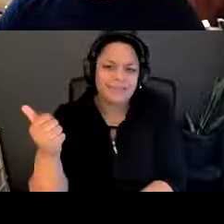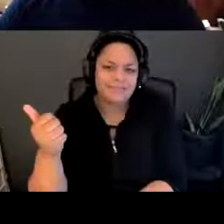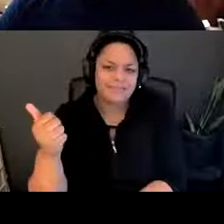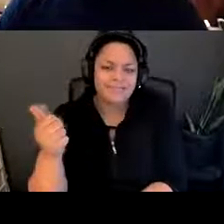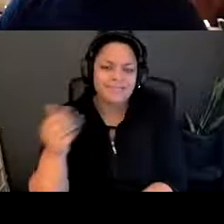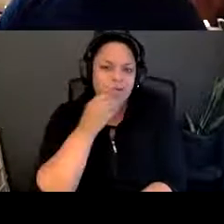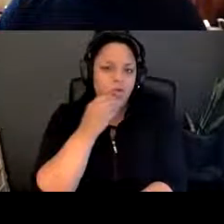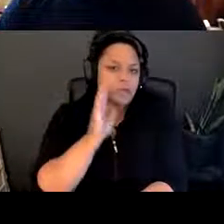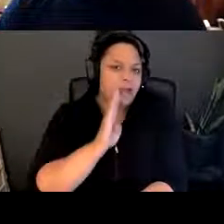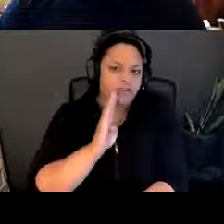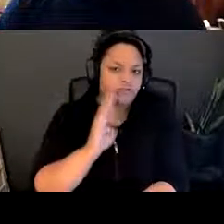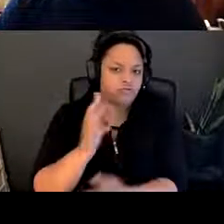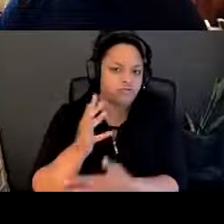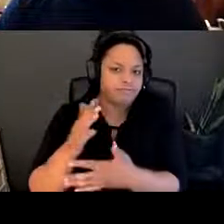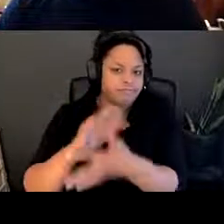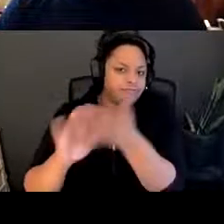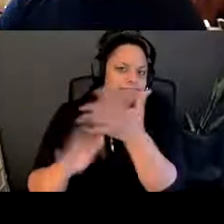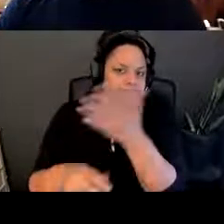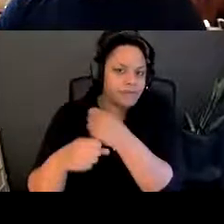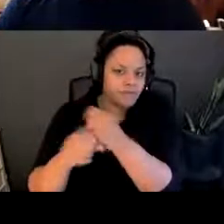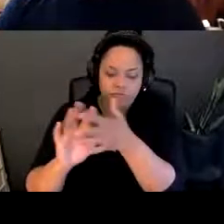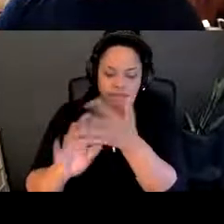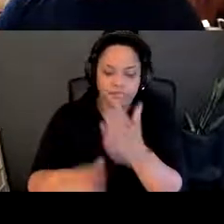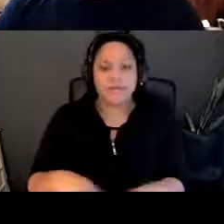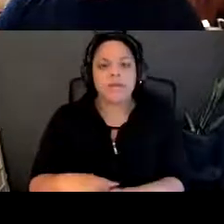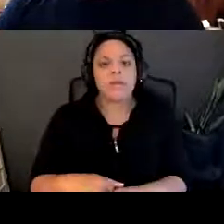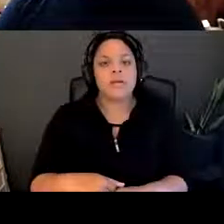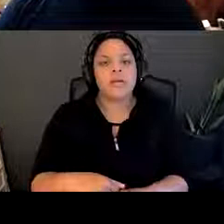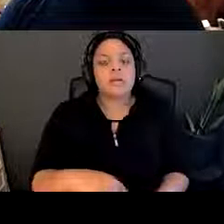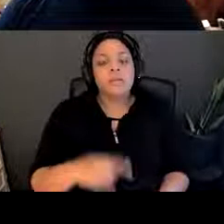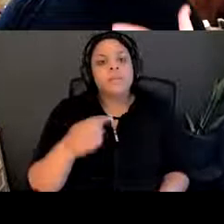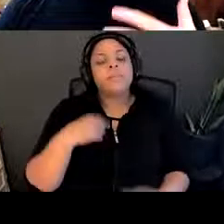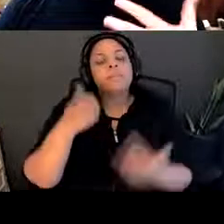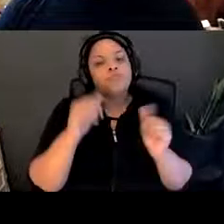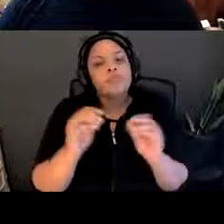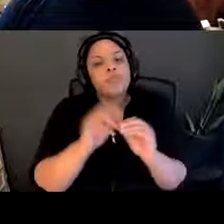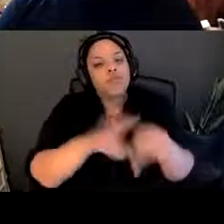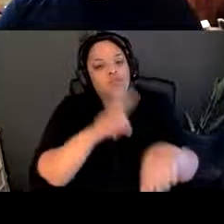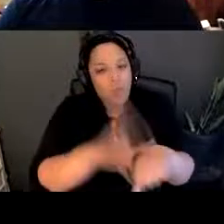beverage industry, but I try to normalize the idea that we've been